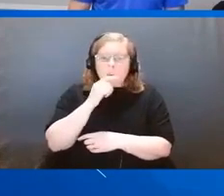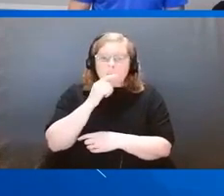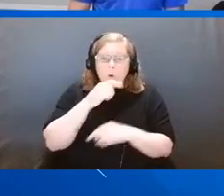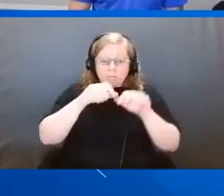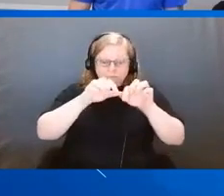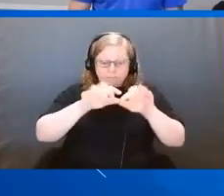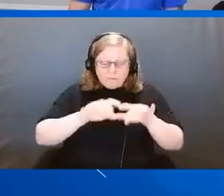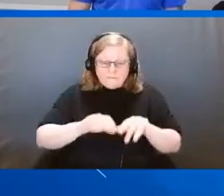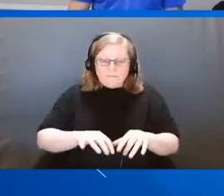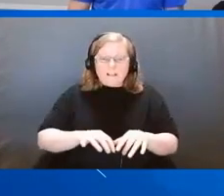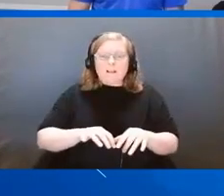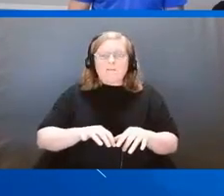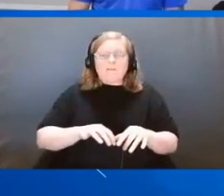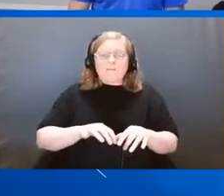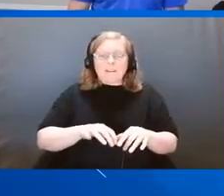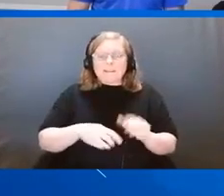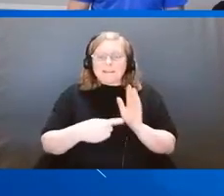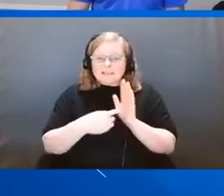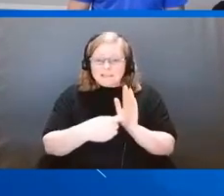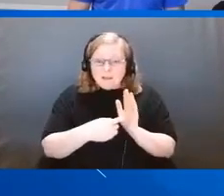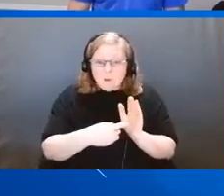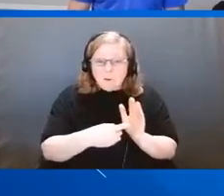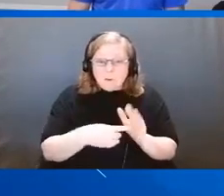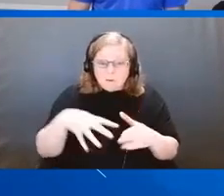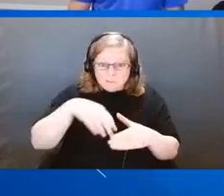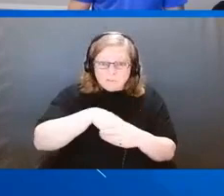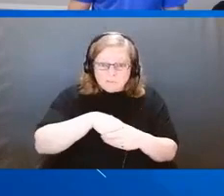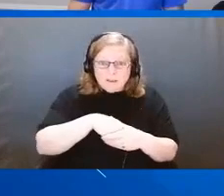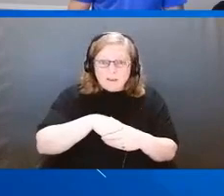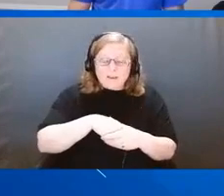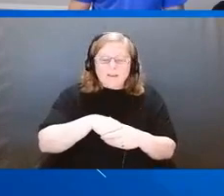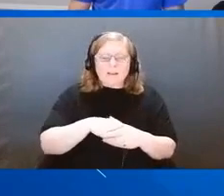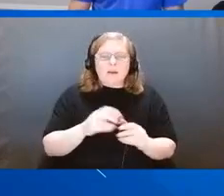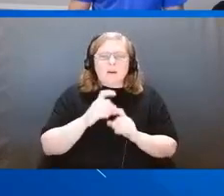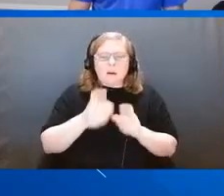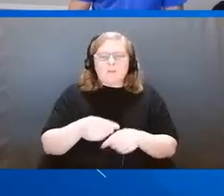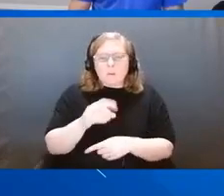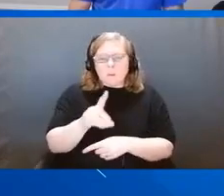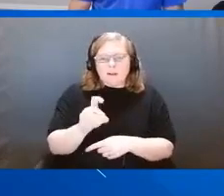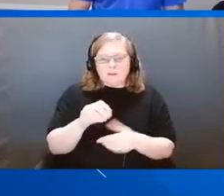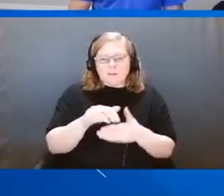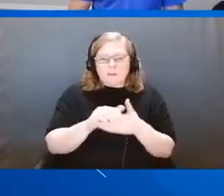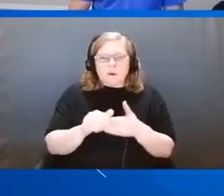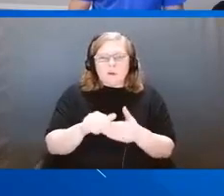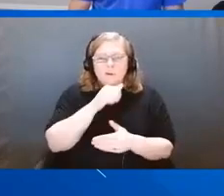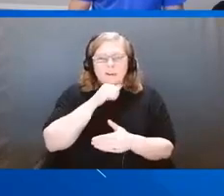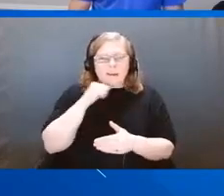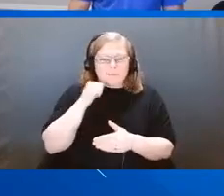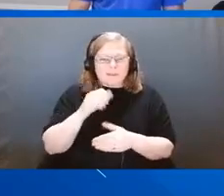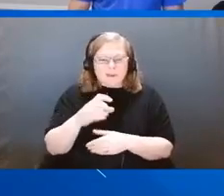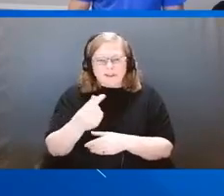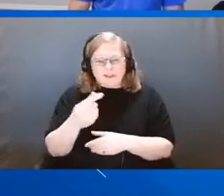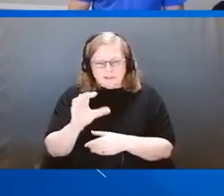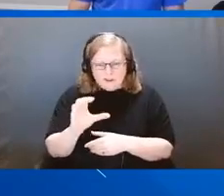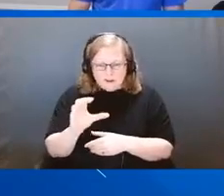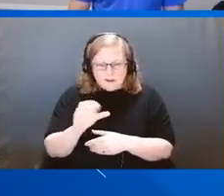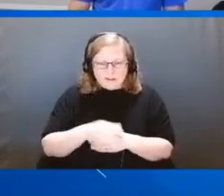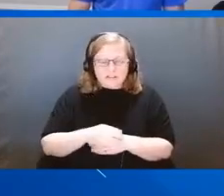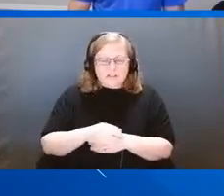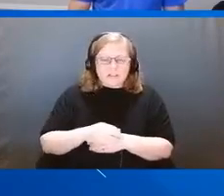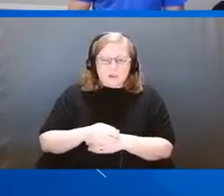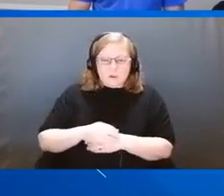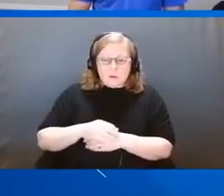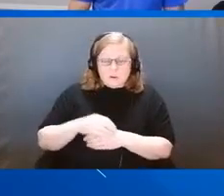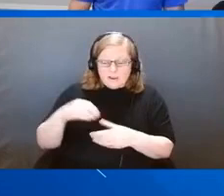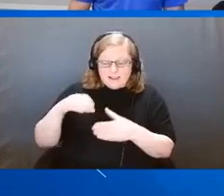and participates in a demo a $100 Amazon gift card. The link is in the chat, so if you're interested in a demo of Cvent,